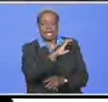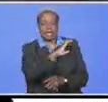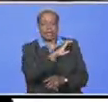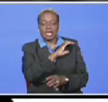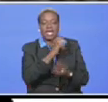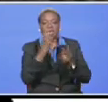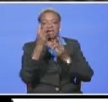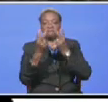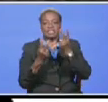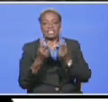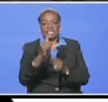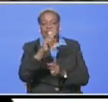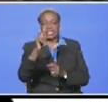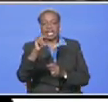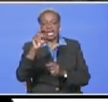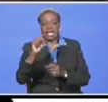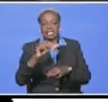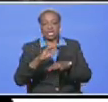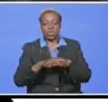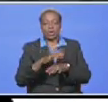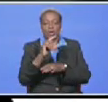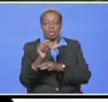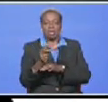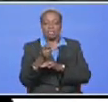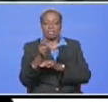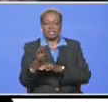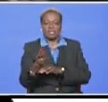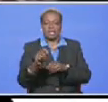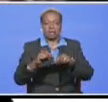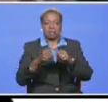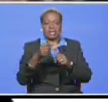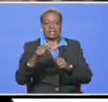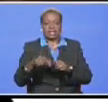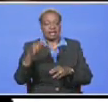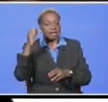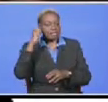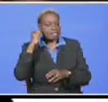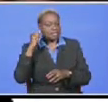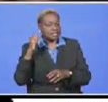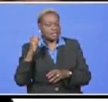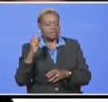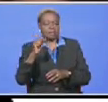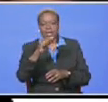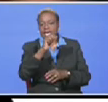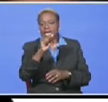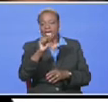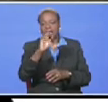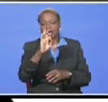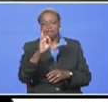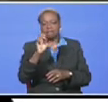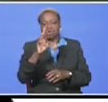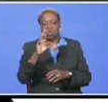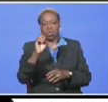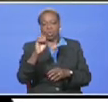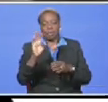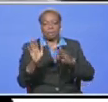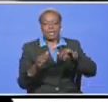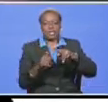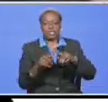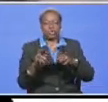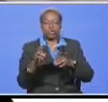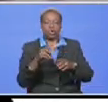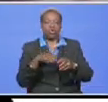Studios Thursday, he breaks down the sounds you hear in the music, from Afrobeats to rake and scrape. But he also talks about